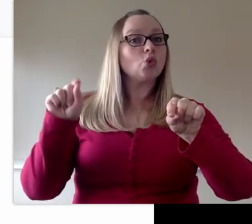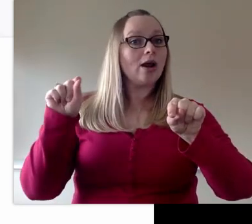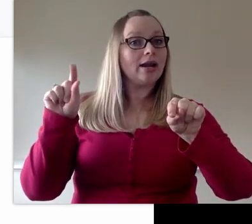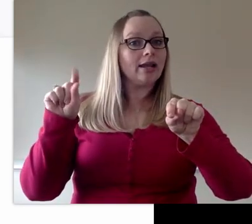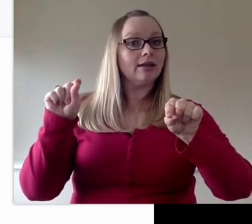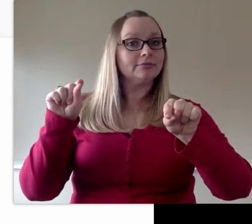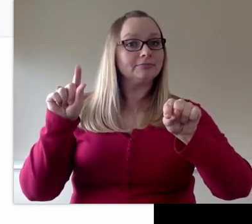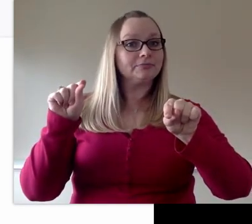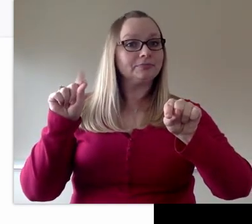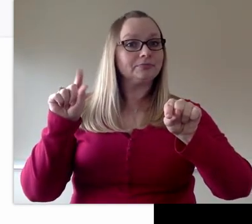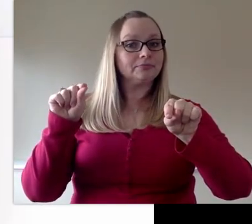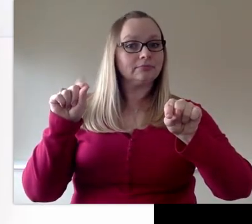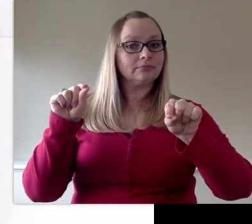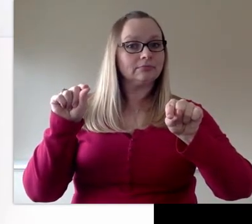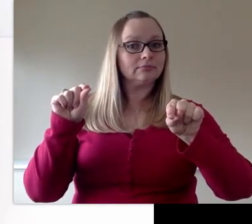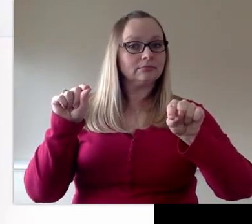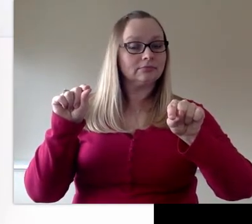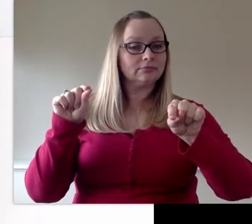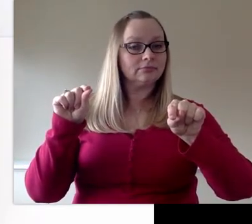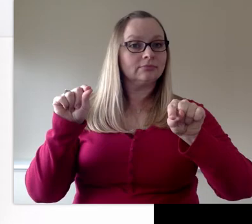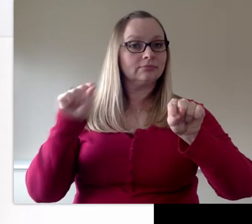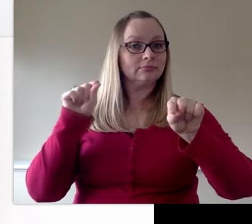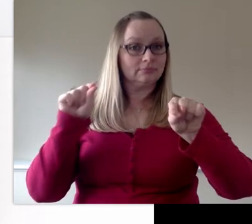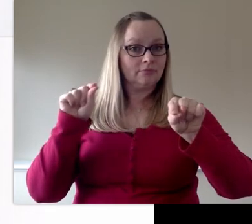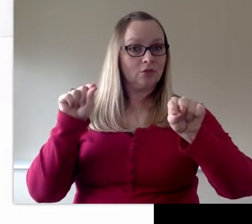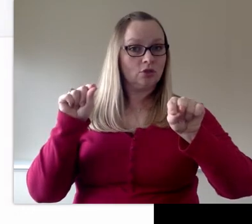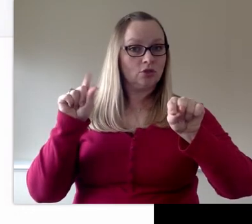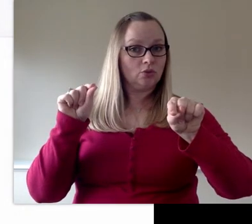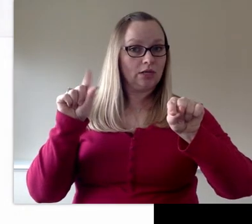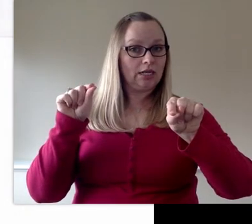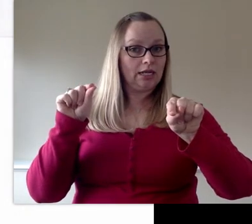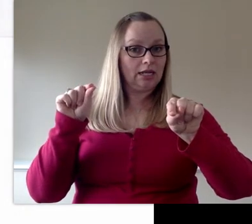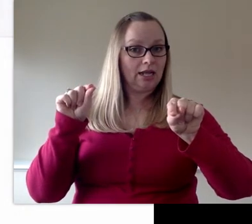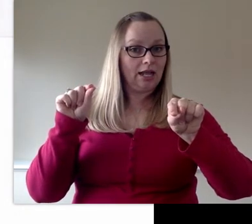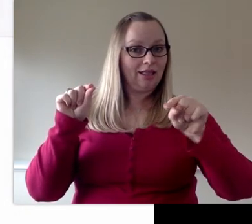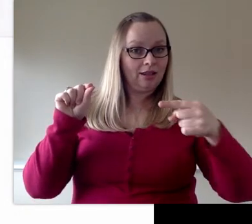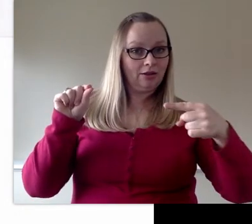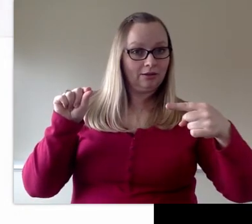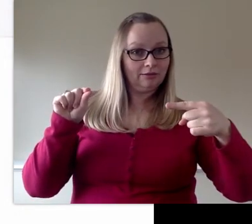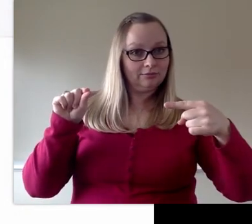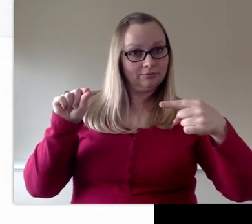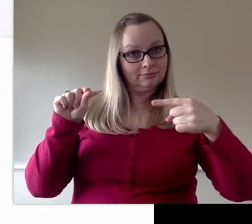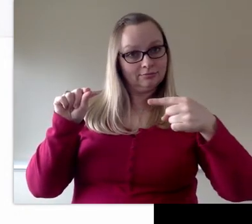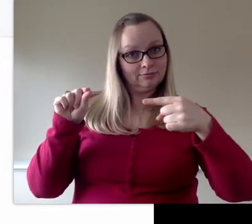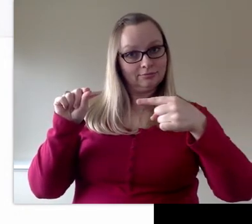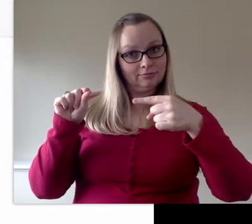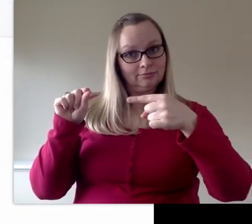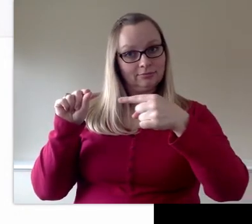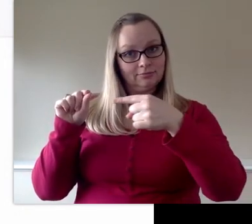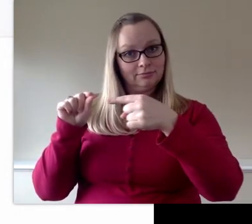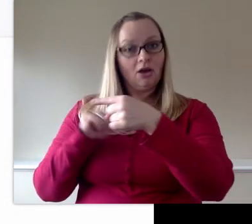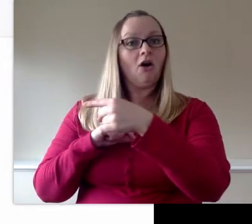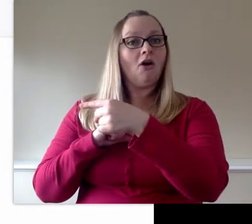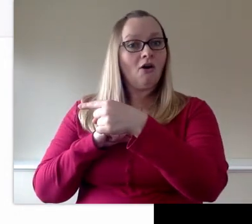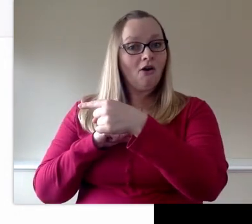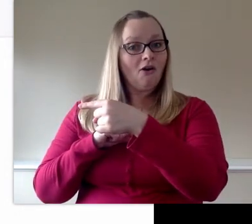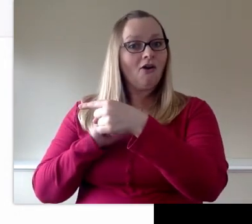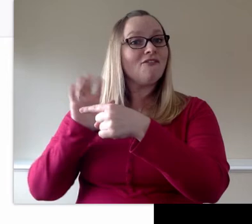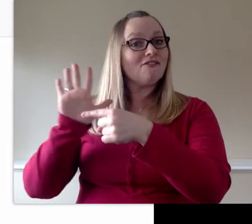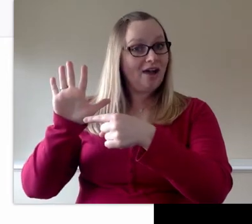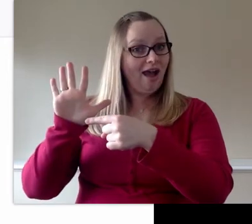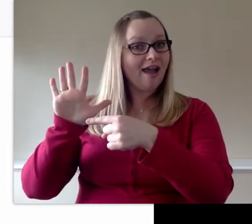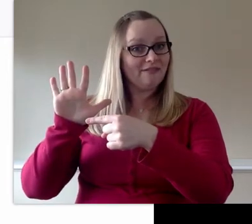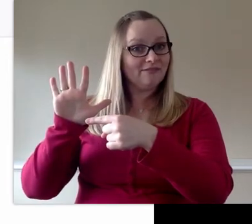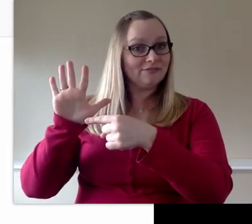20. And once you reach 20, then you're going to go across. And then we see